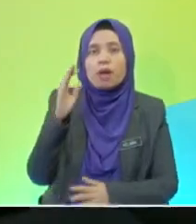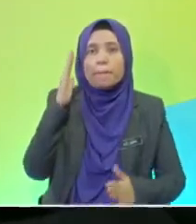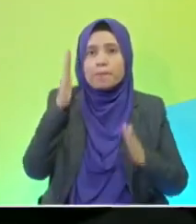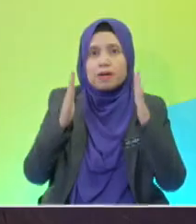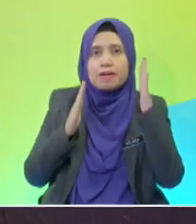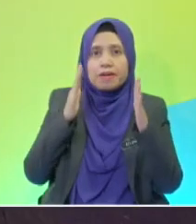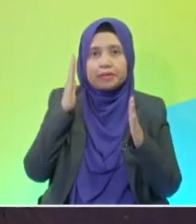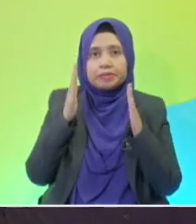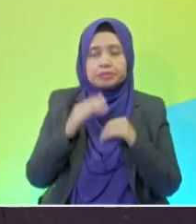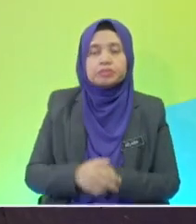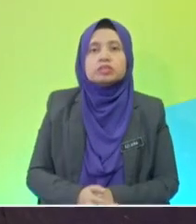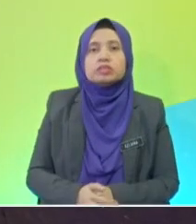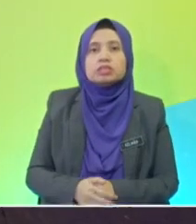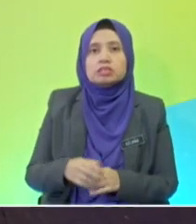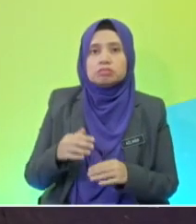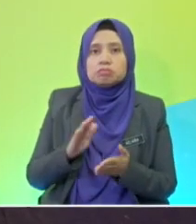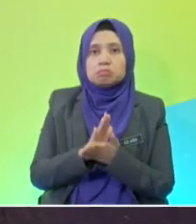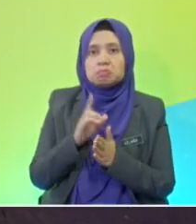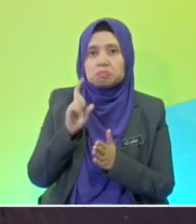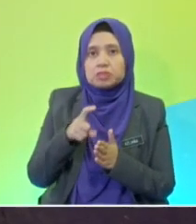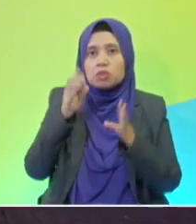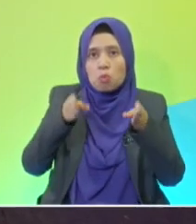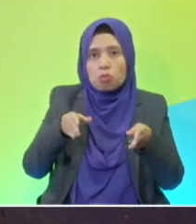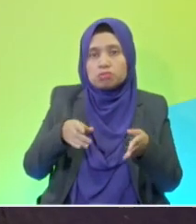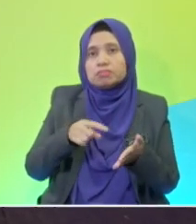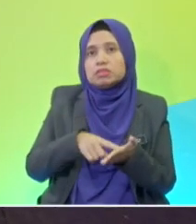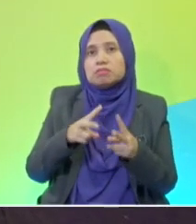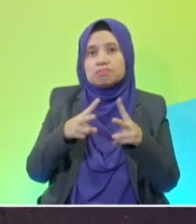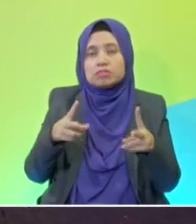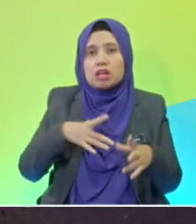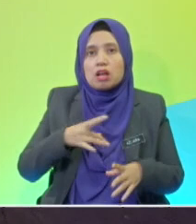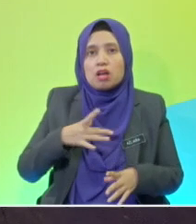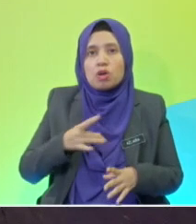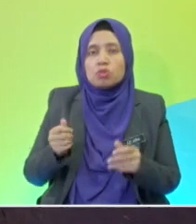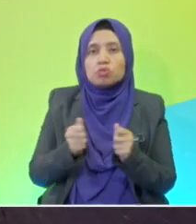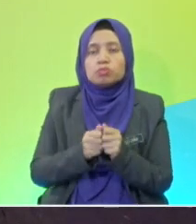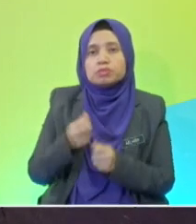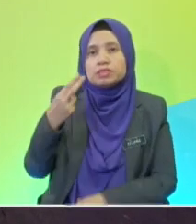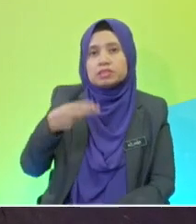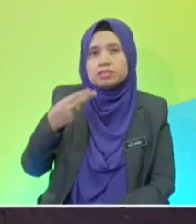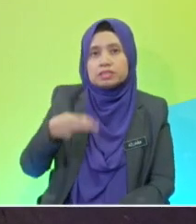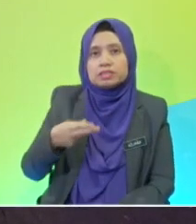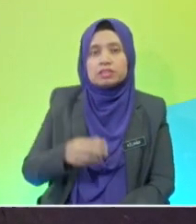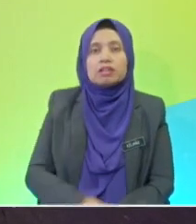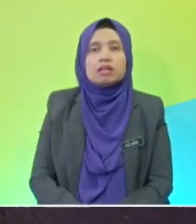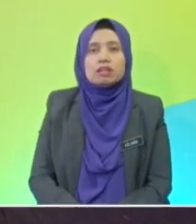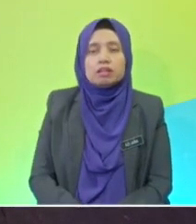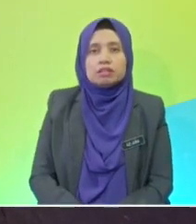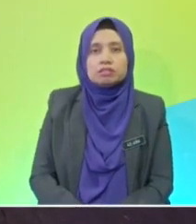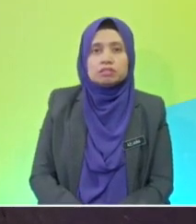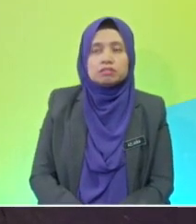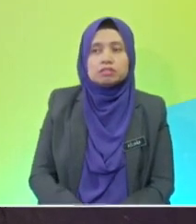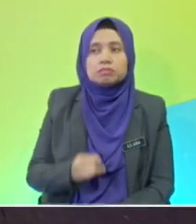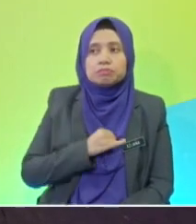Wow. Yeah. I think this person must love history very much. Right. Alright. I think those are all the items that I can find inside